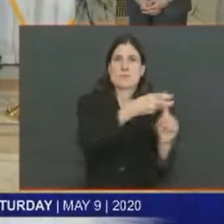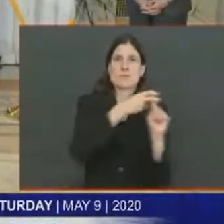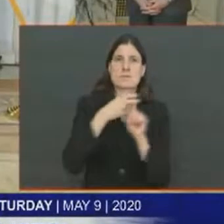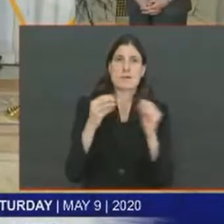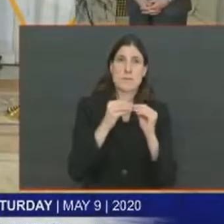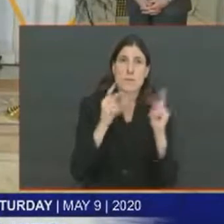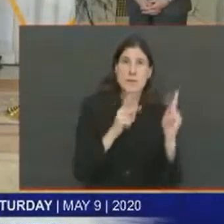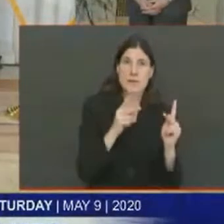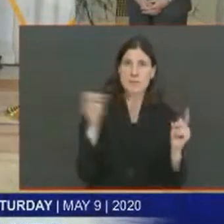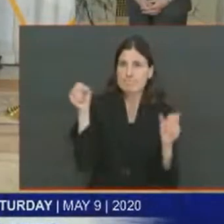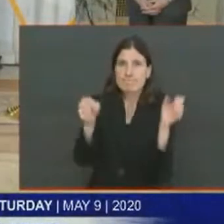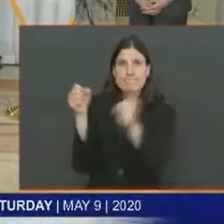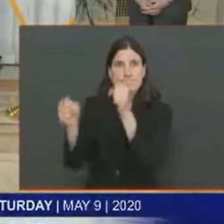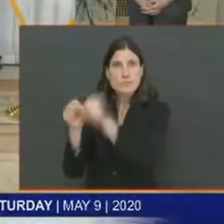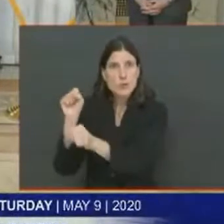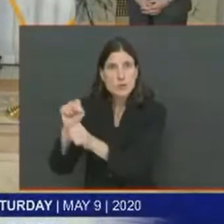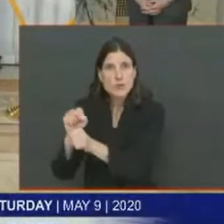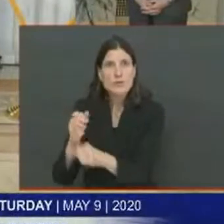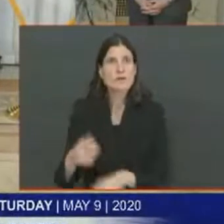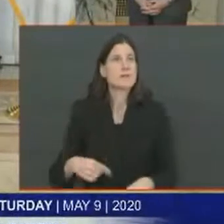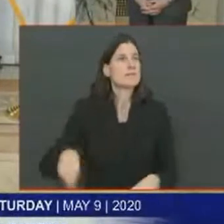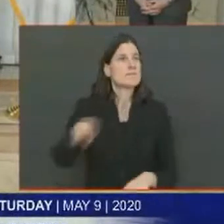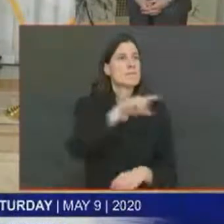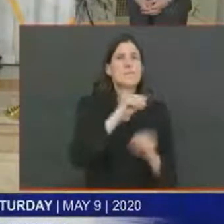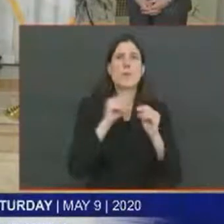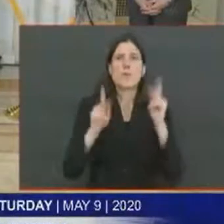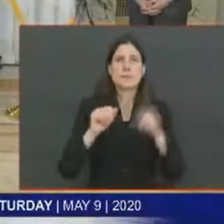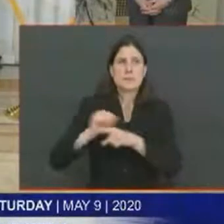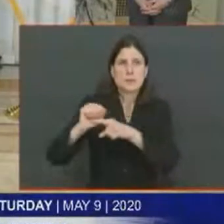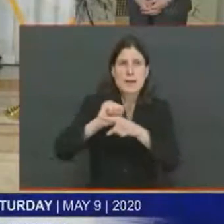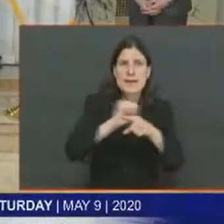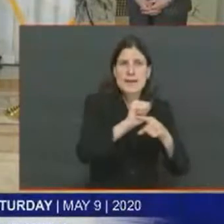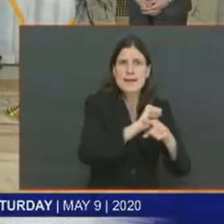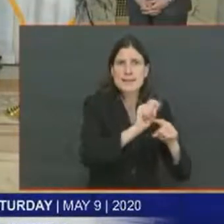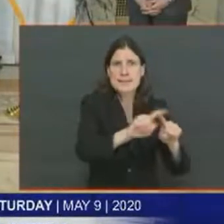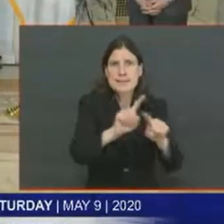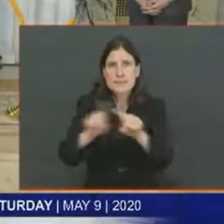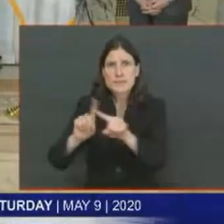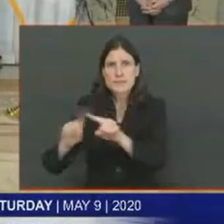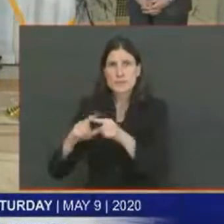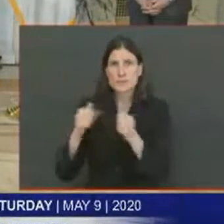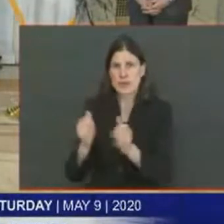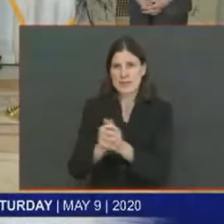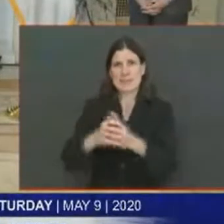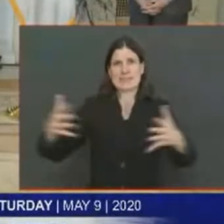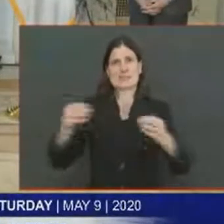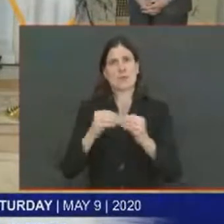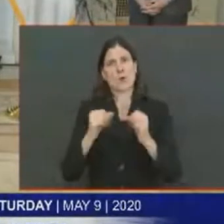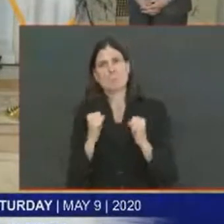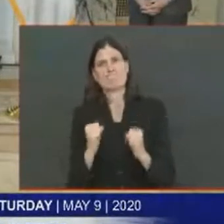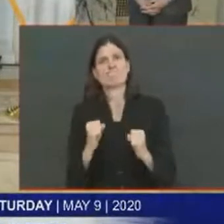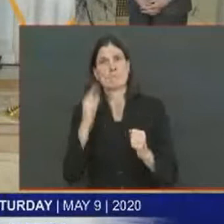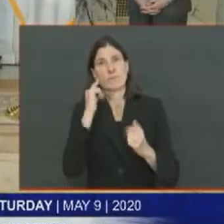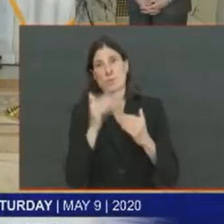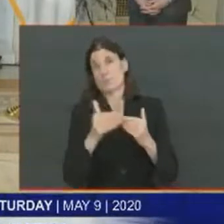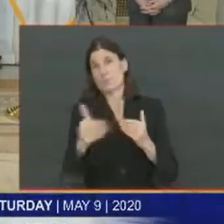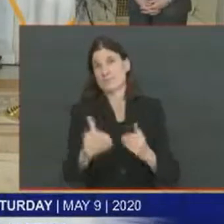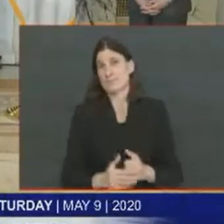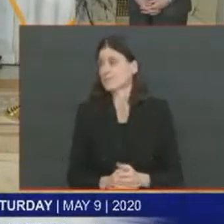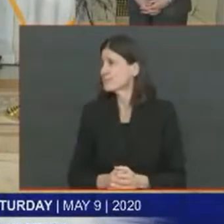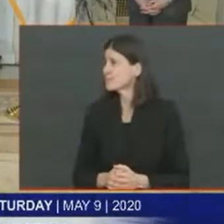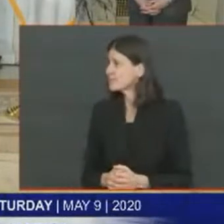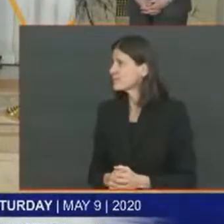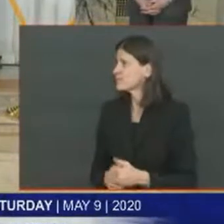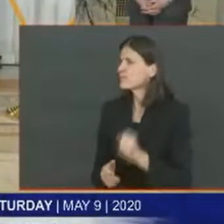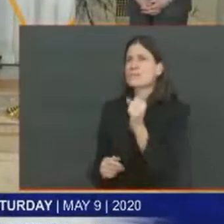to work, and B, we have a stronger system on the other side of it. Our next question is from Ian Donis of the